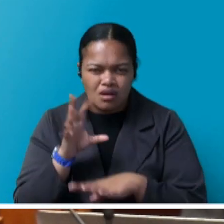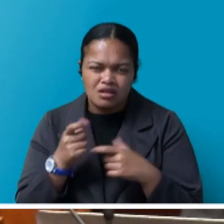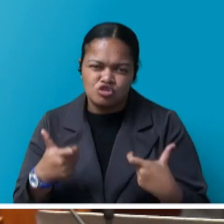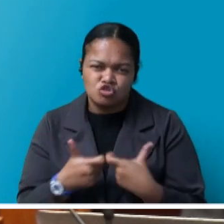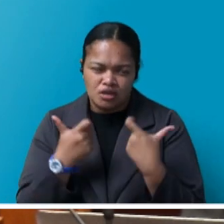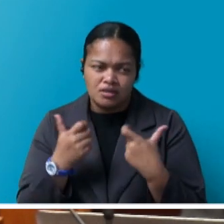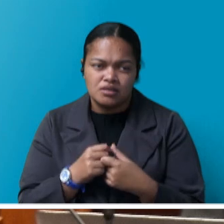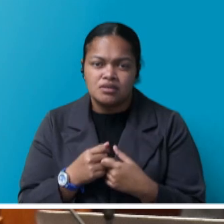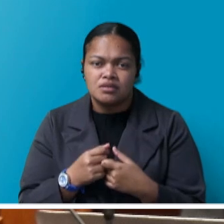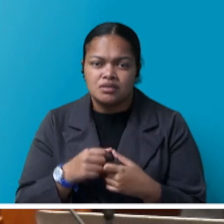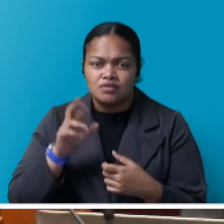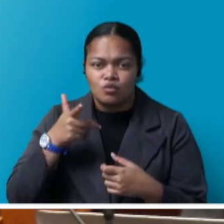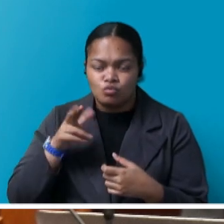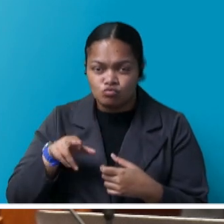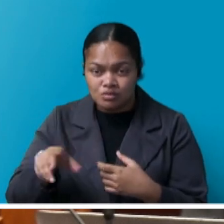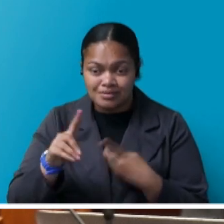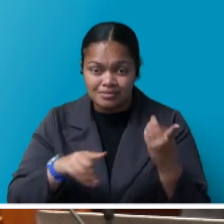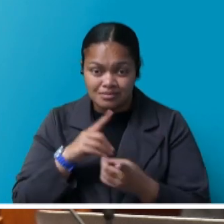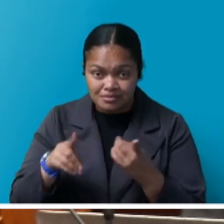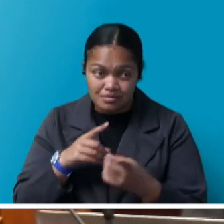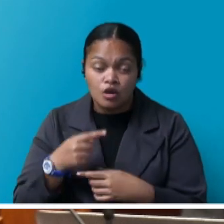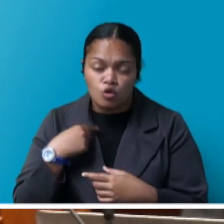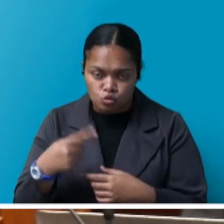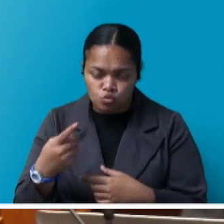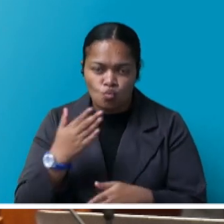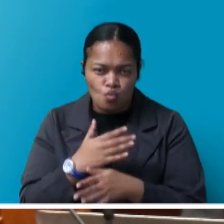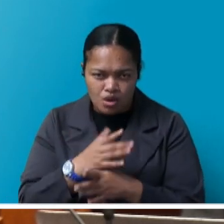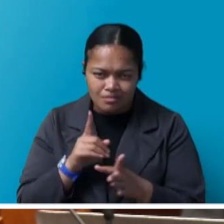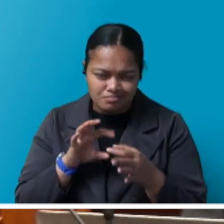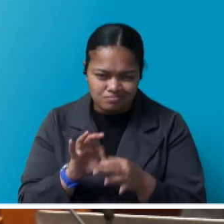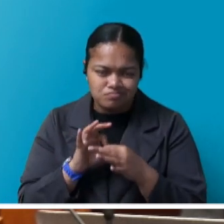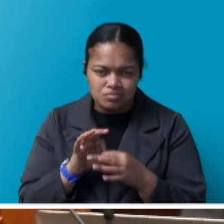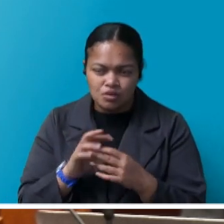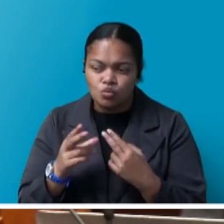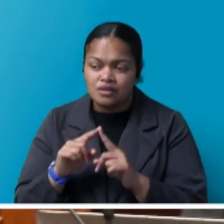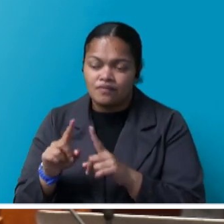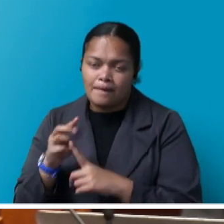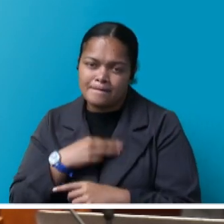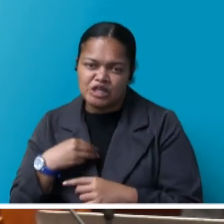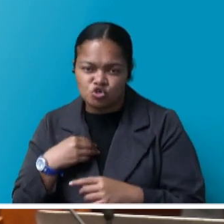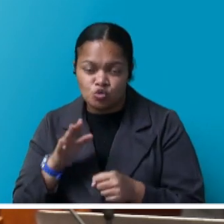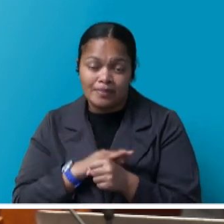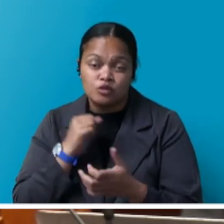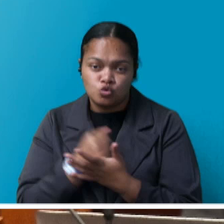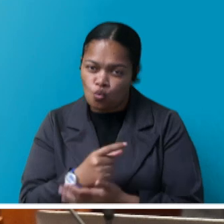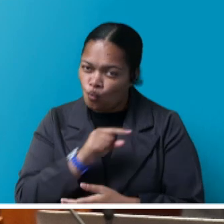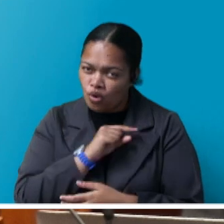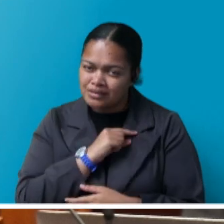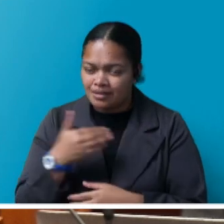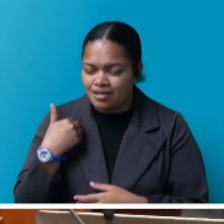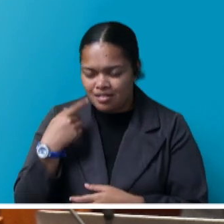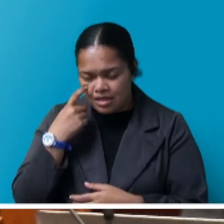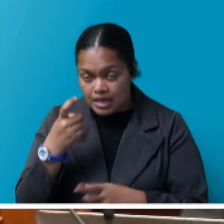Rural and Maritime Development and Disaster Management, I will continue to work closely with relevant ministries to ensure that quality healthcare